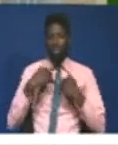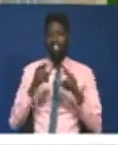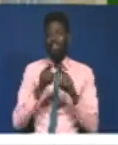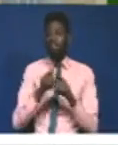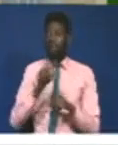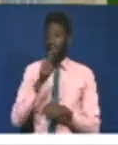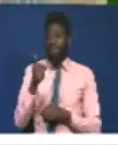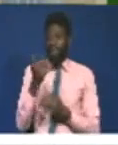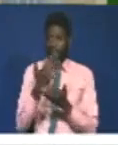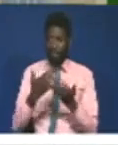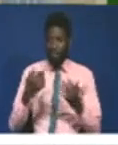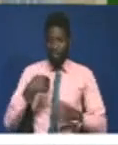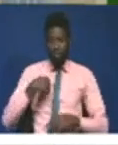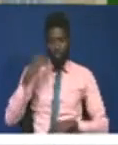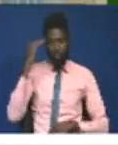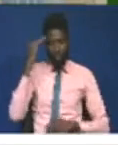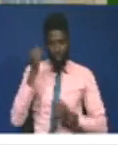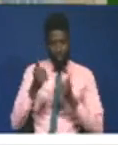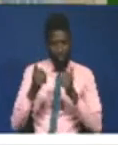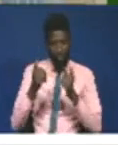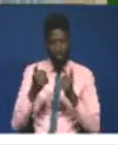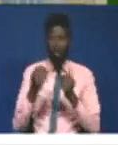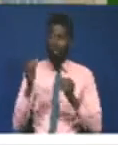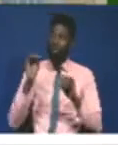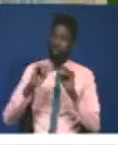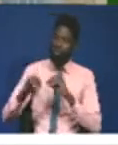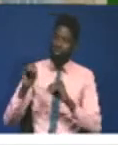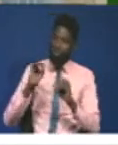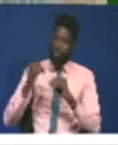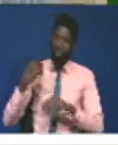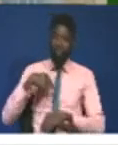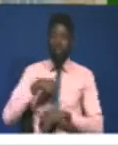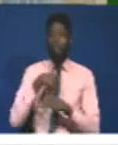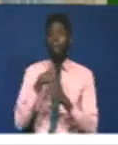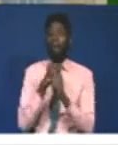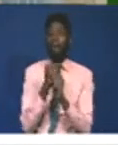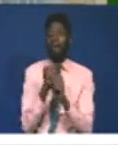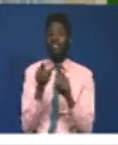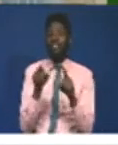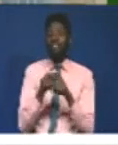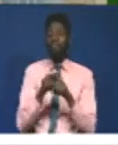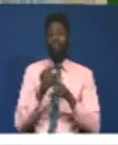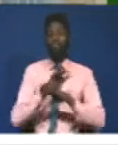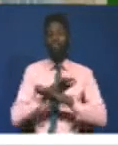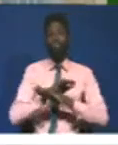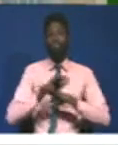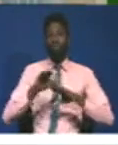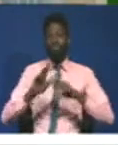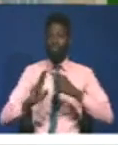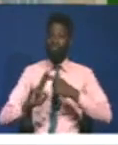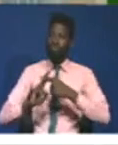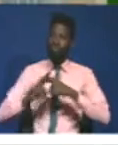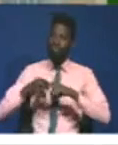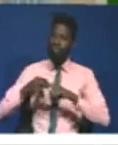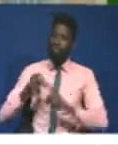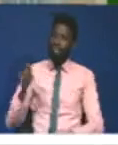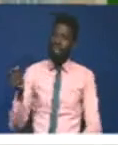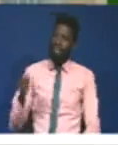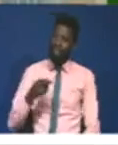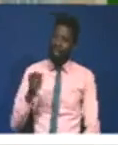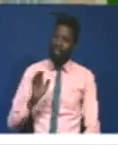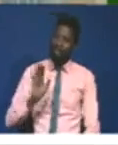that the contributions that we make is not pegged on the salaries that Kenyans have or